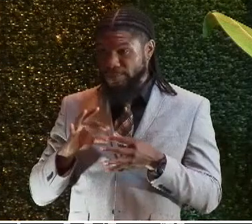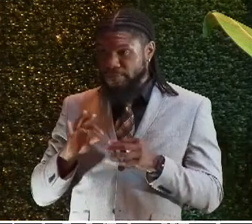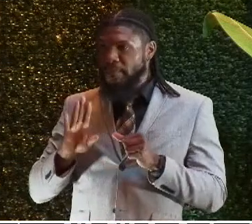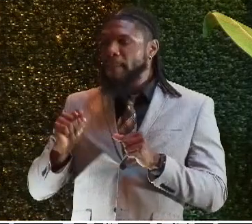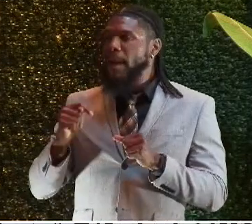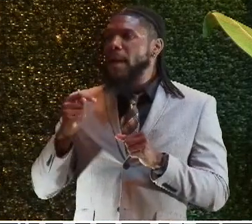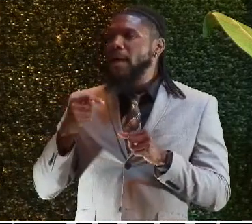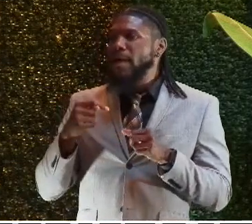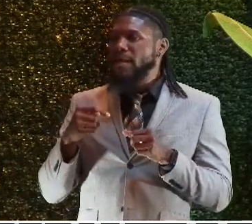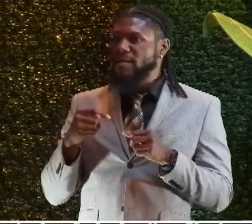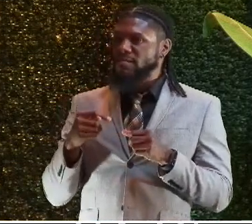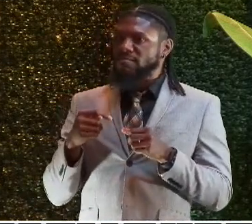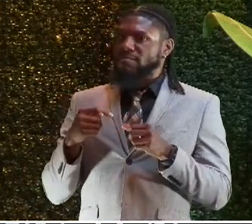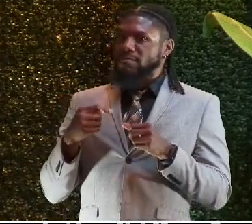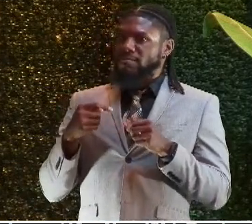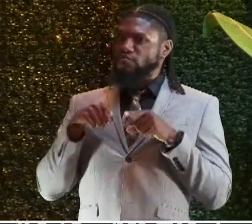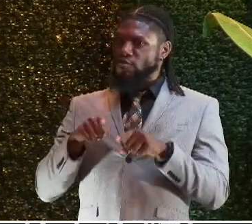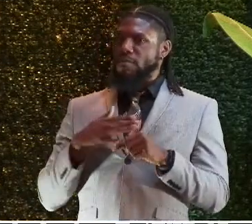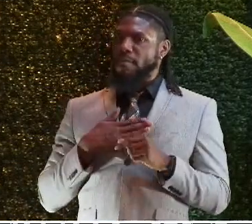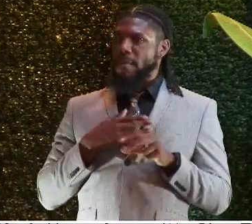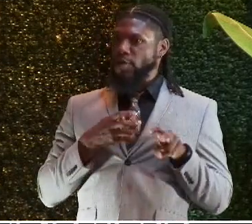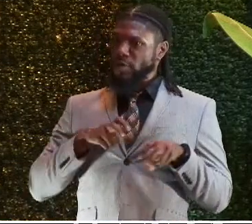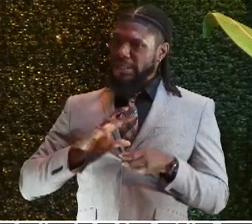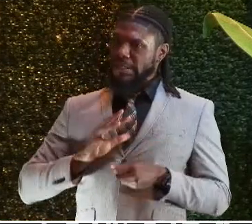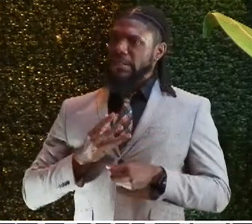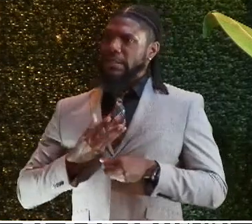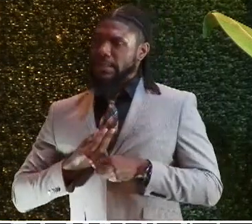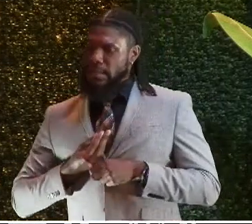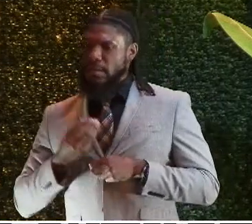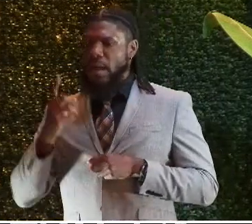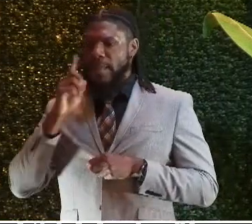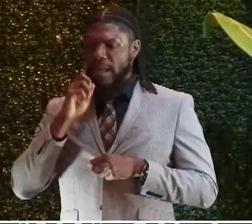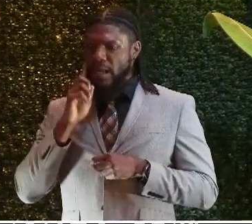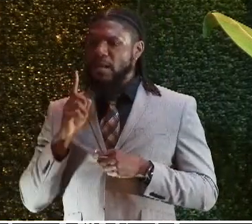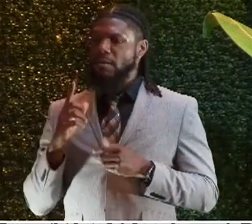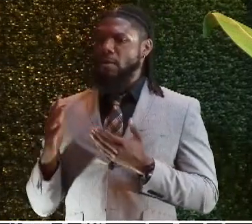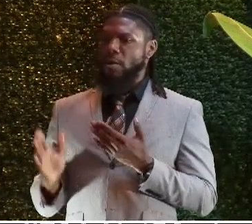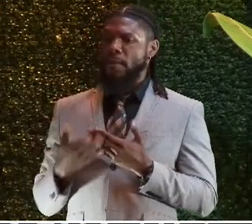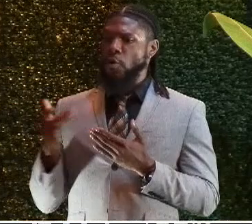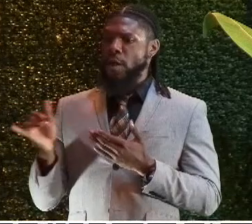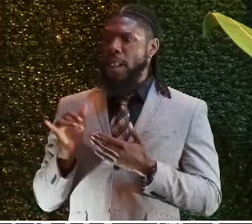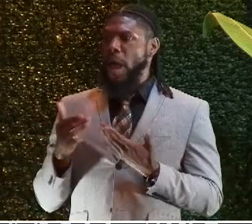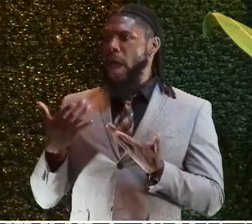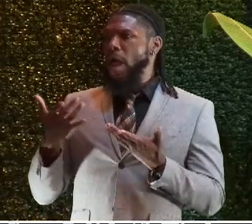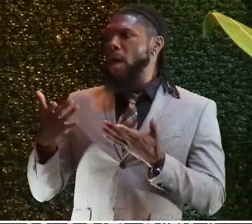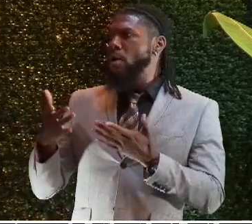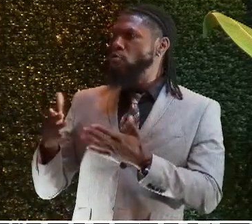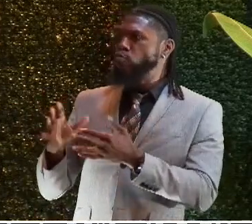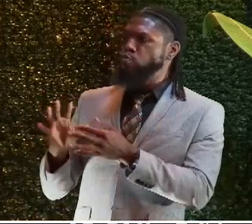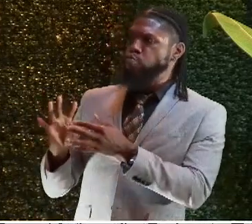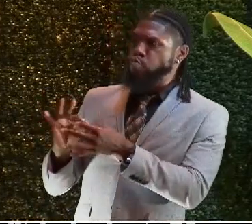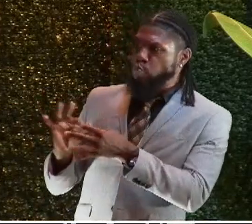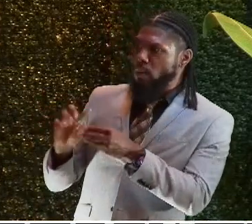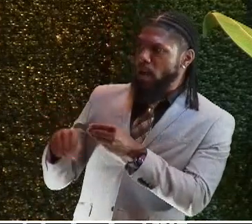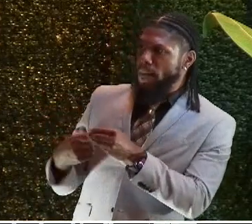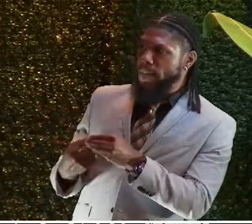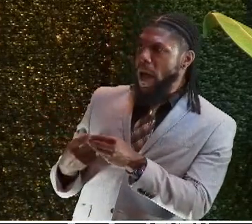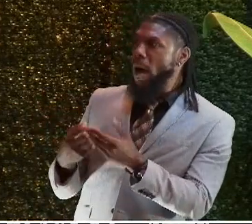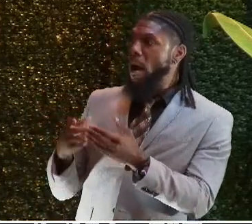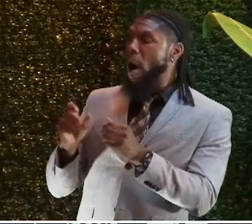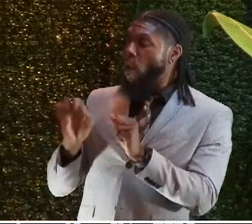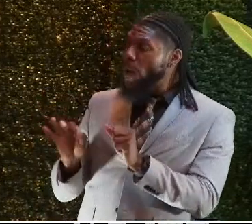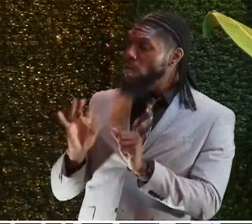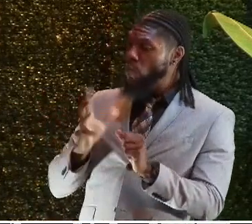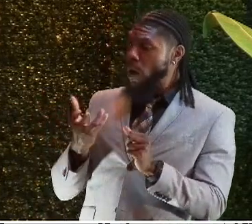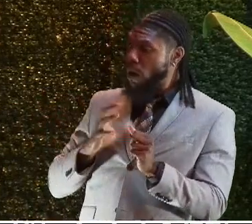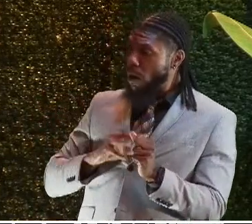I think he kind of warned me and saying like, well, okay, well, if you're going to be dealing with men like that, like, you're going